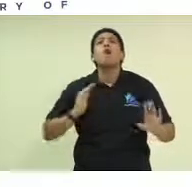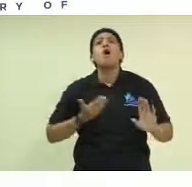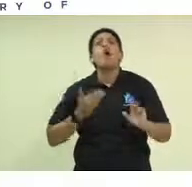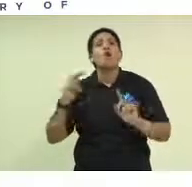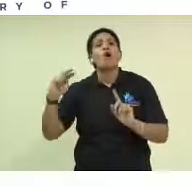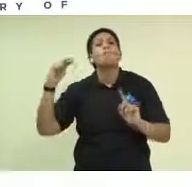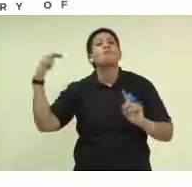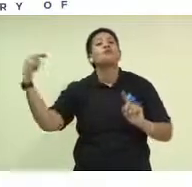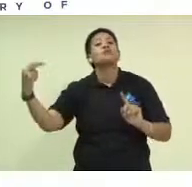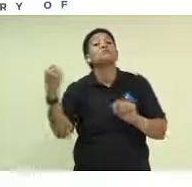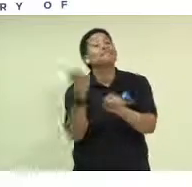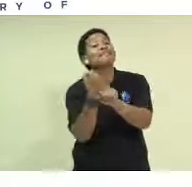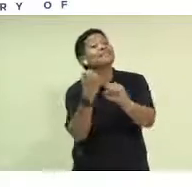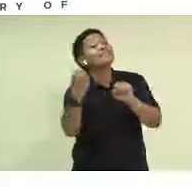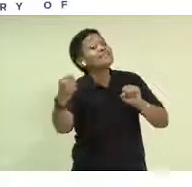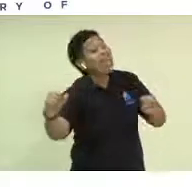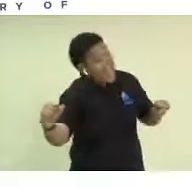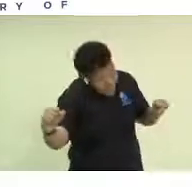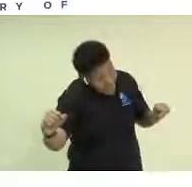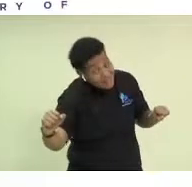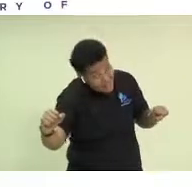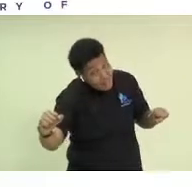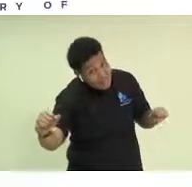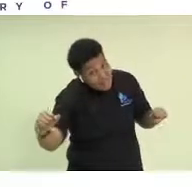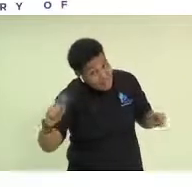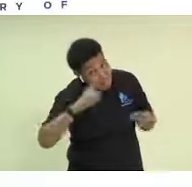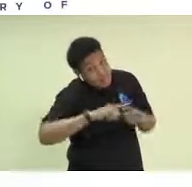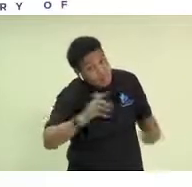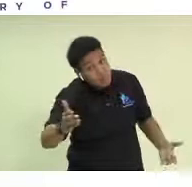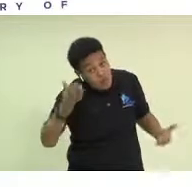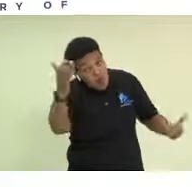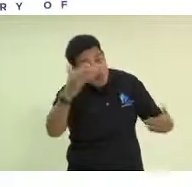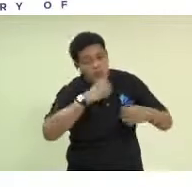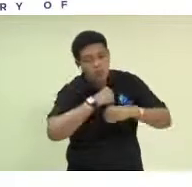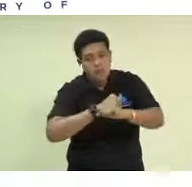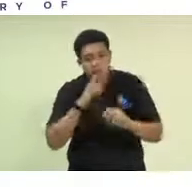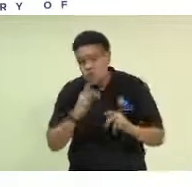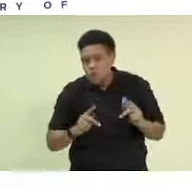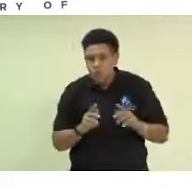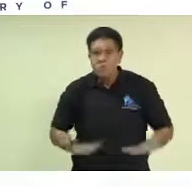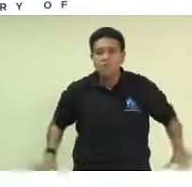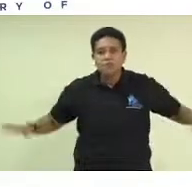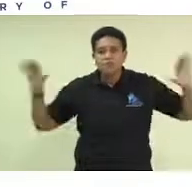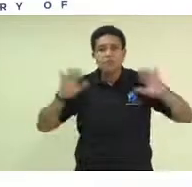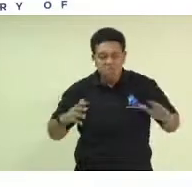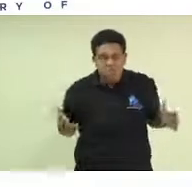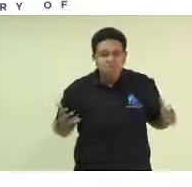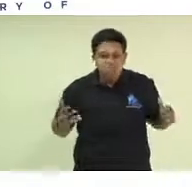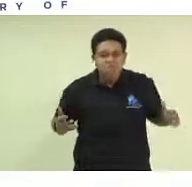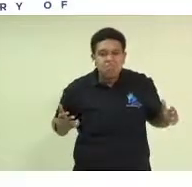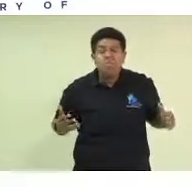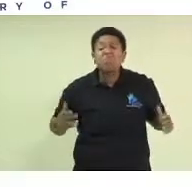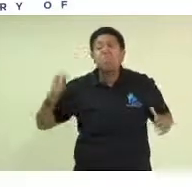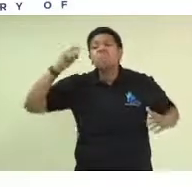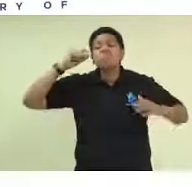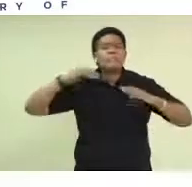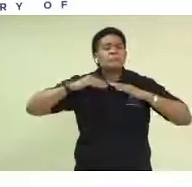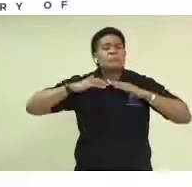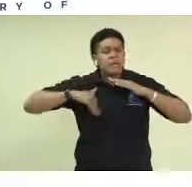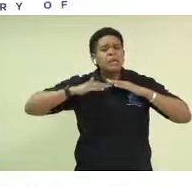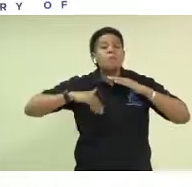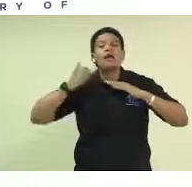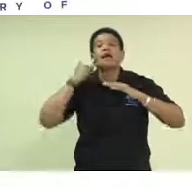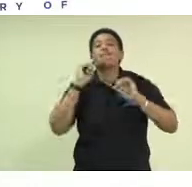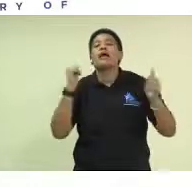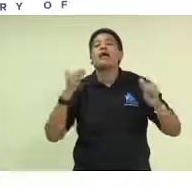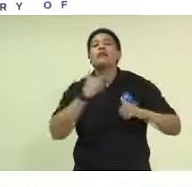perspective, safe and offers the protection to the population and at very minimal, if any,